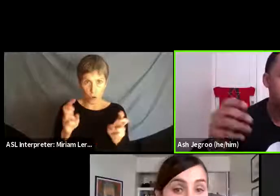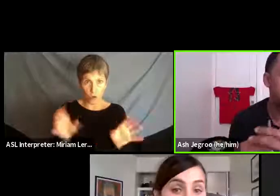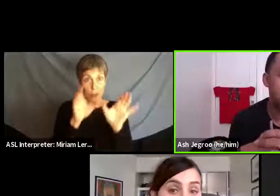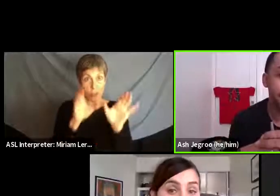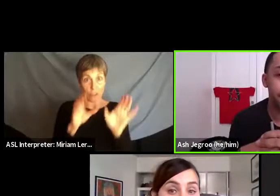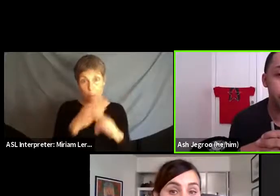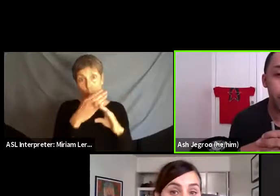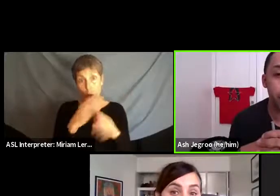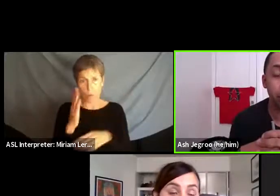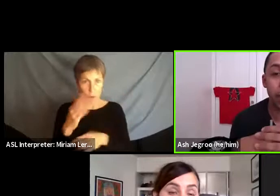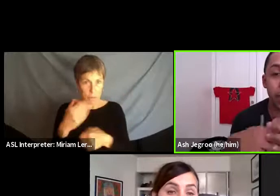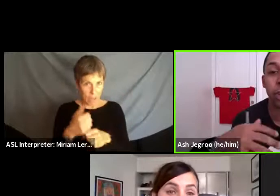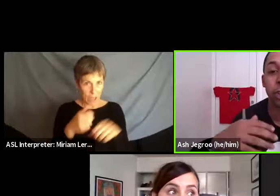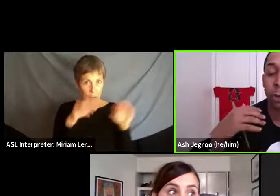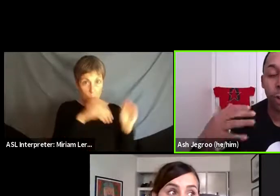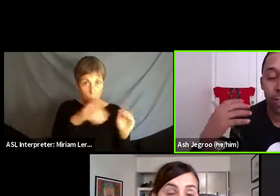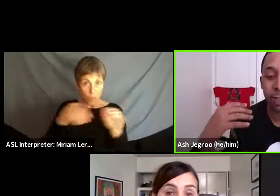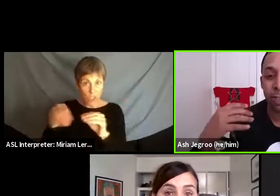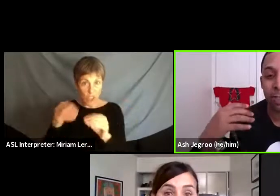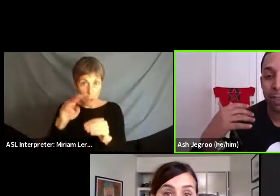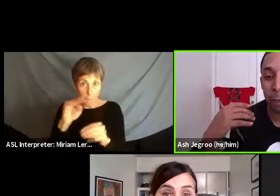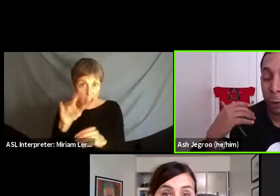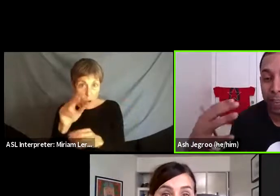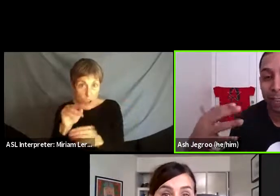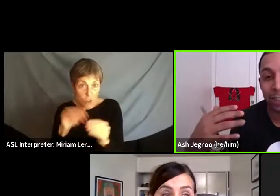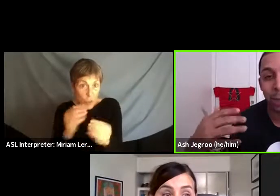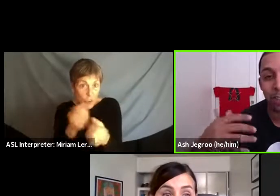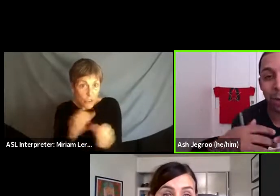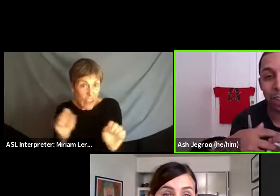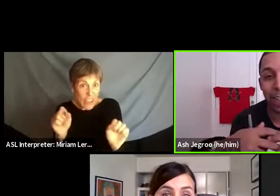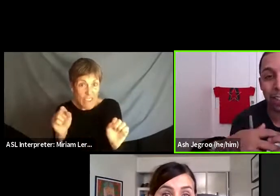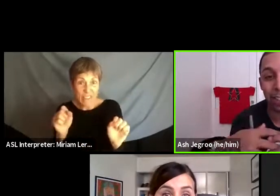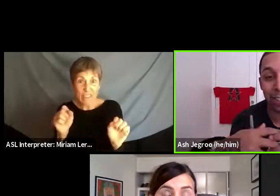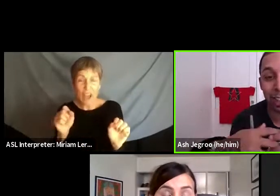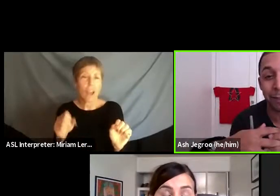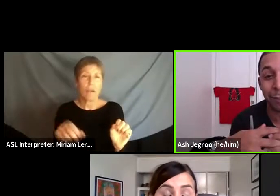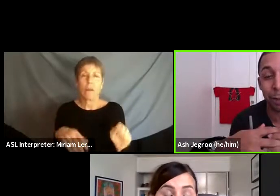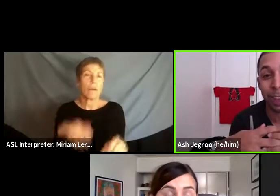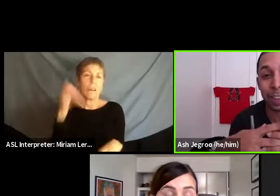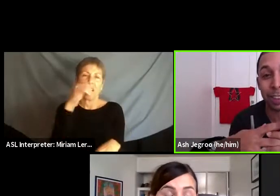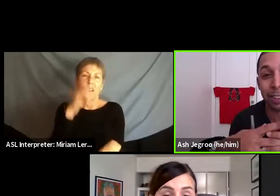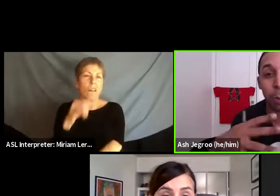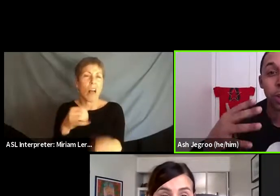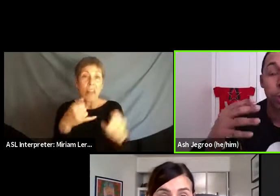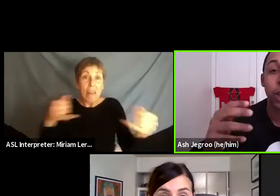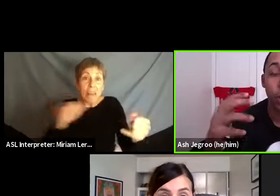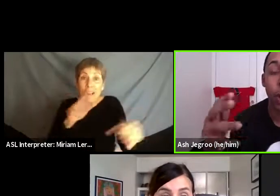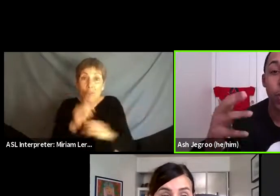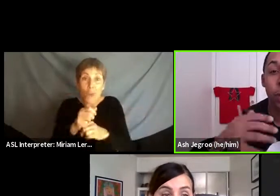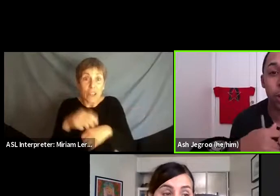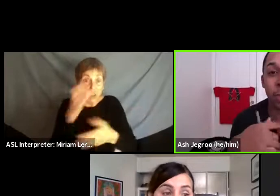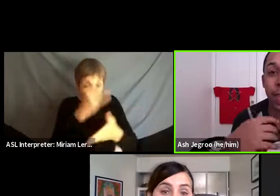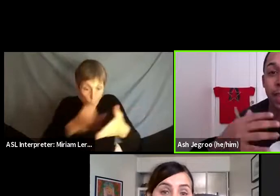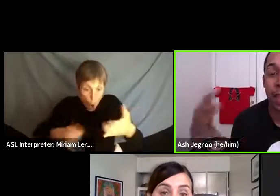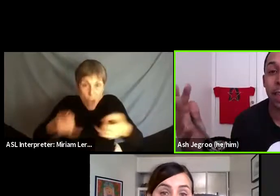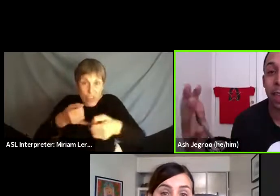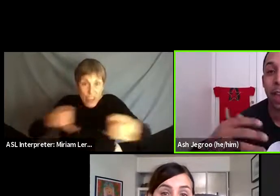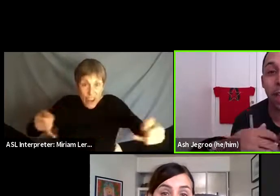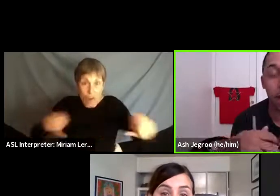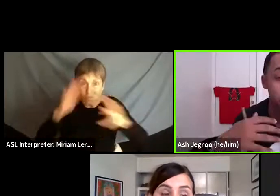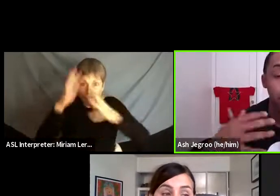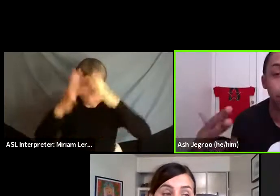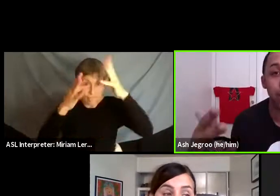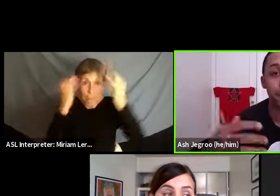it make migration safer for people trying to, you know, just cross these ridiculous imaginary lines that the states enforce with violence? Would open borders make